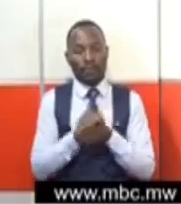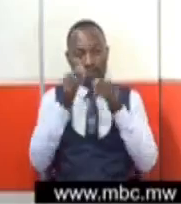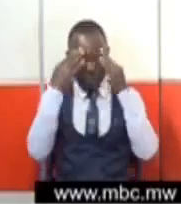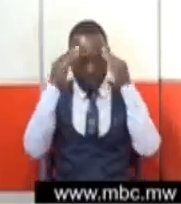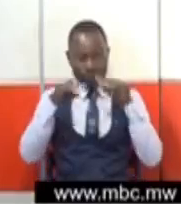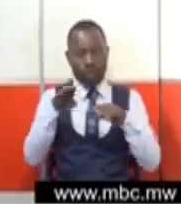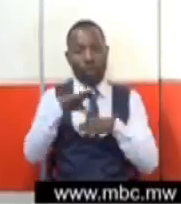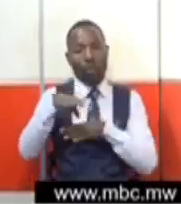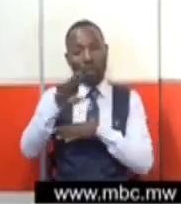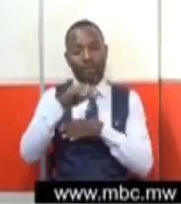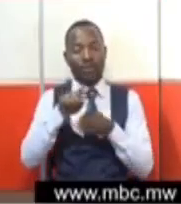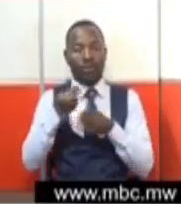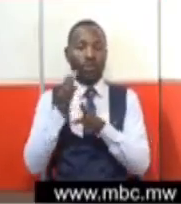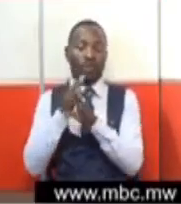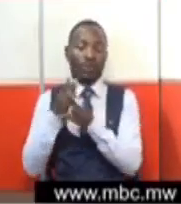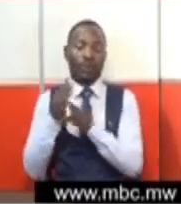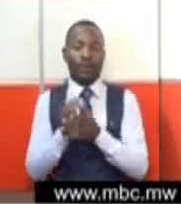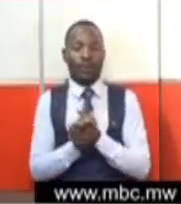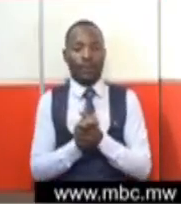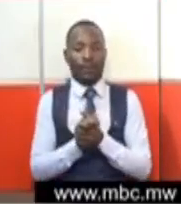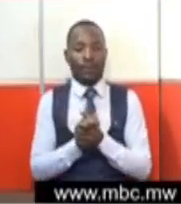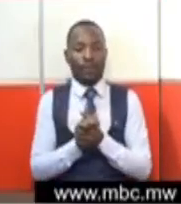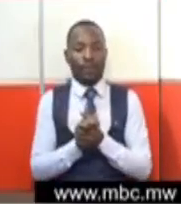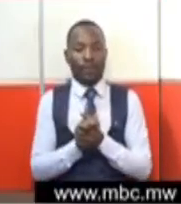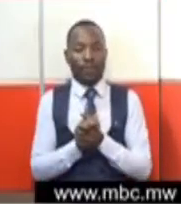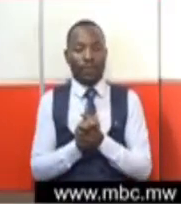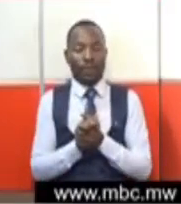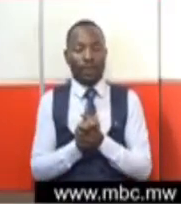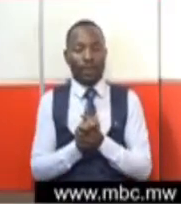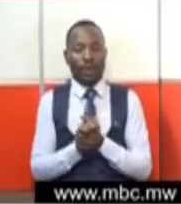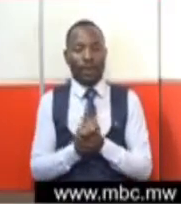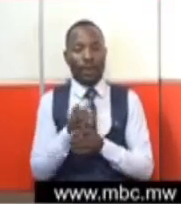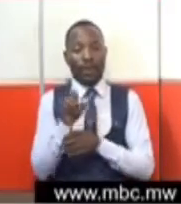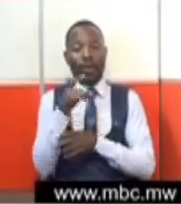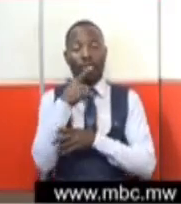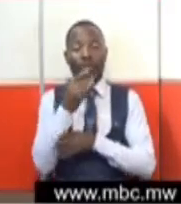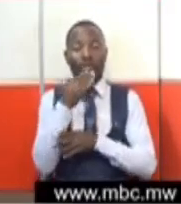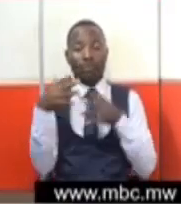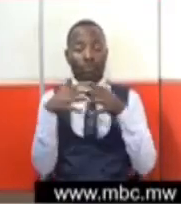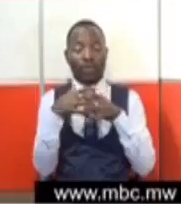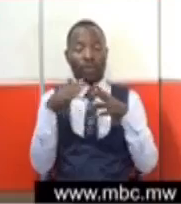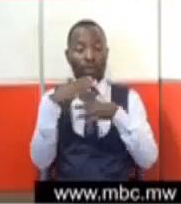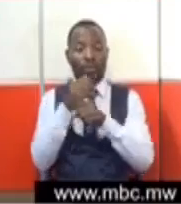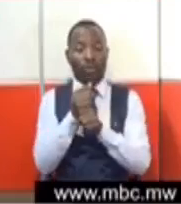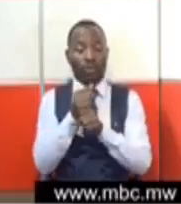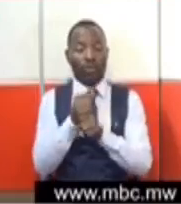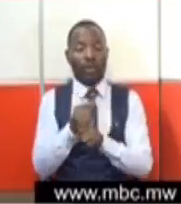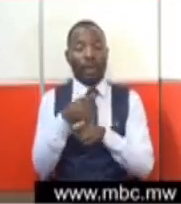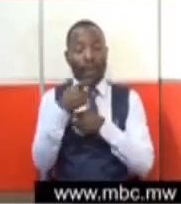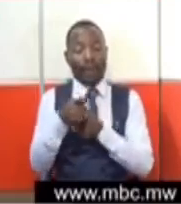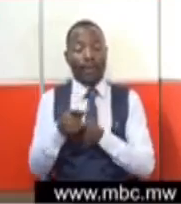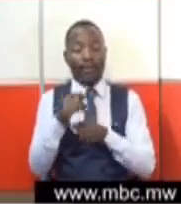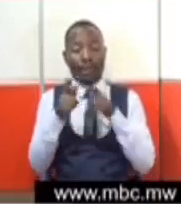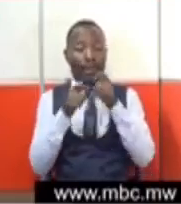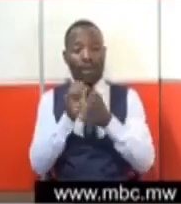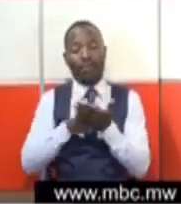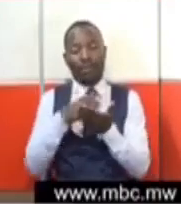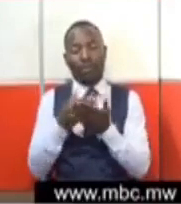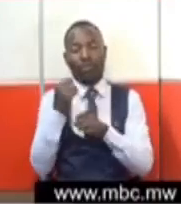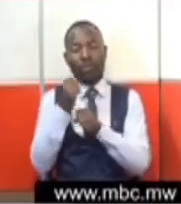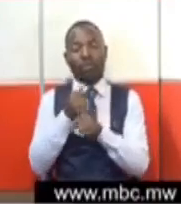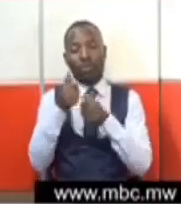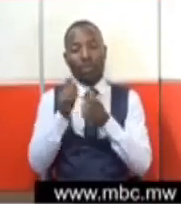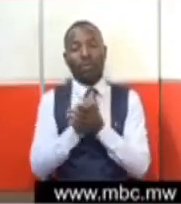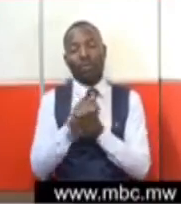by zone and school by school. ACOM has held Lusangazi Dairy Cooperative for using the grant of 5